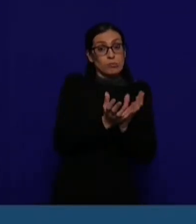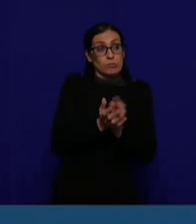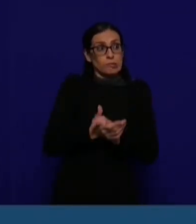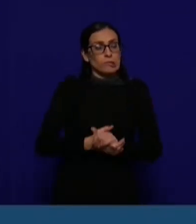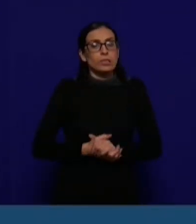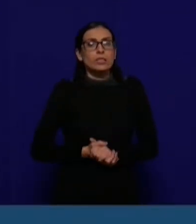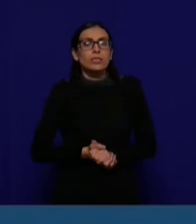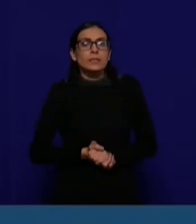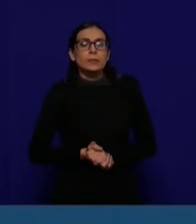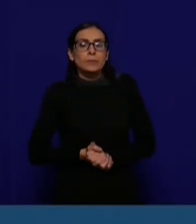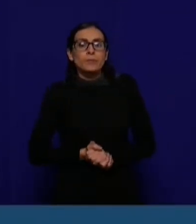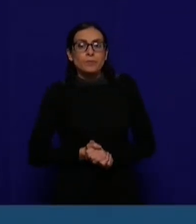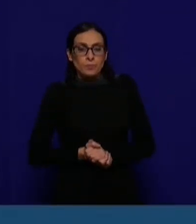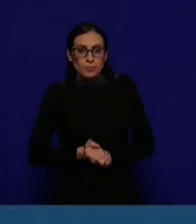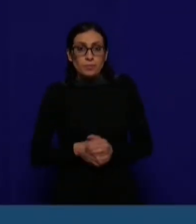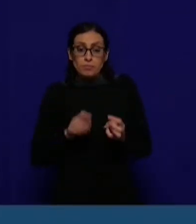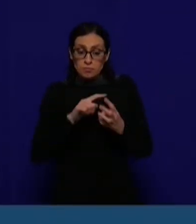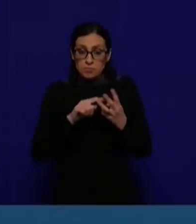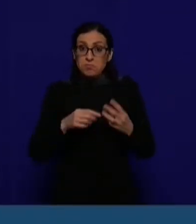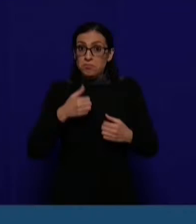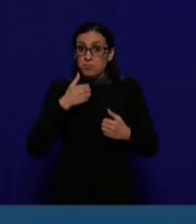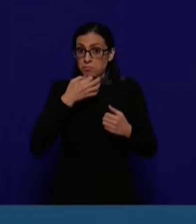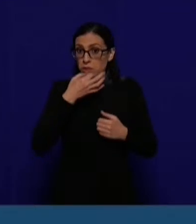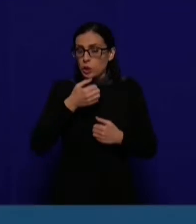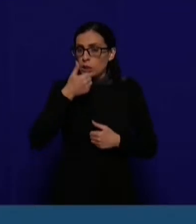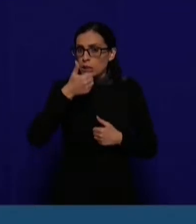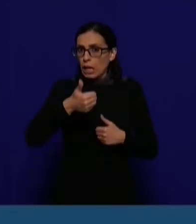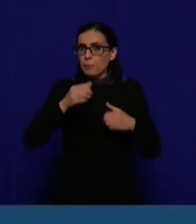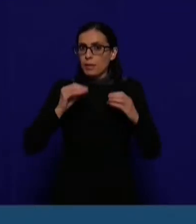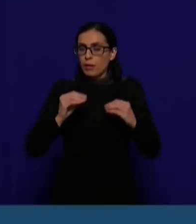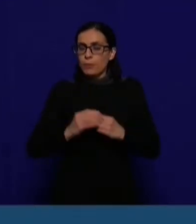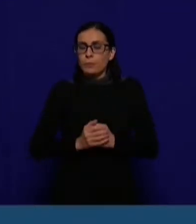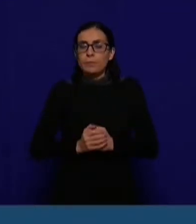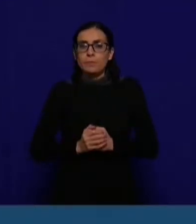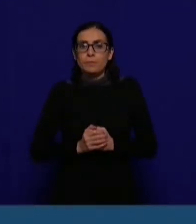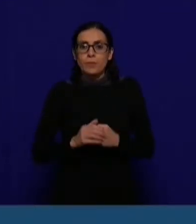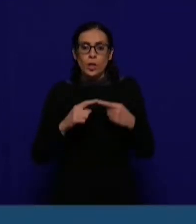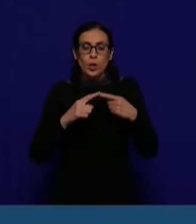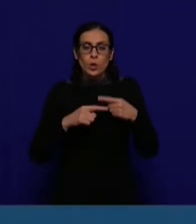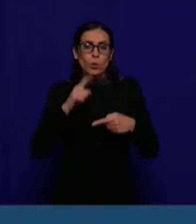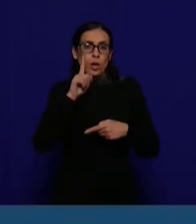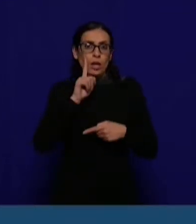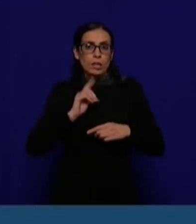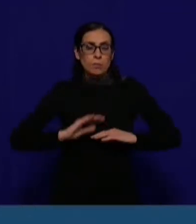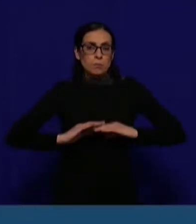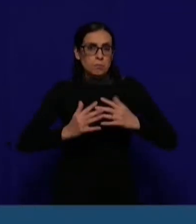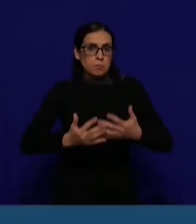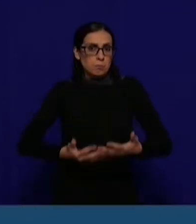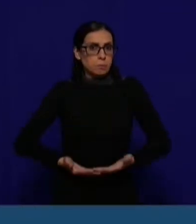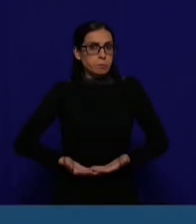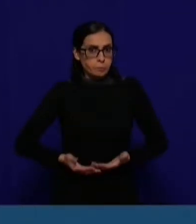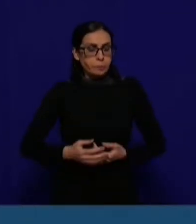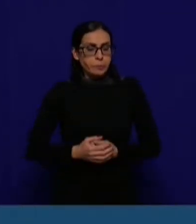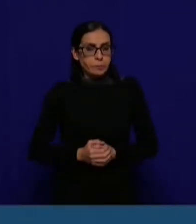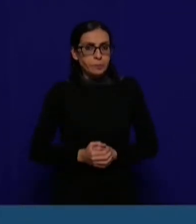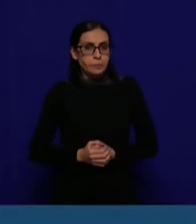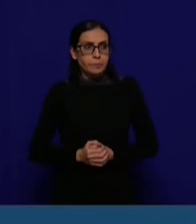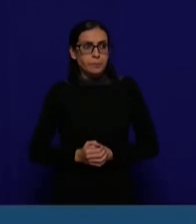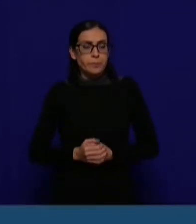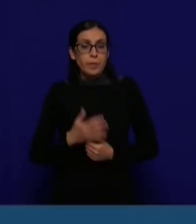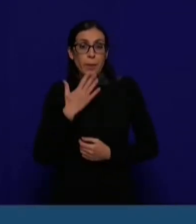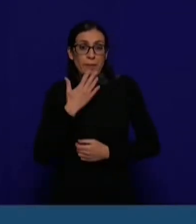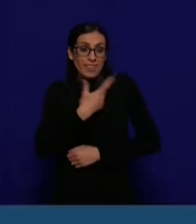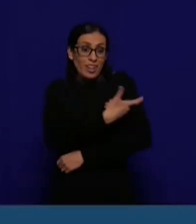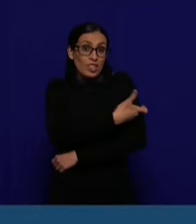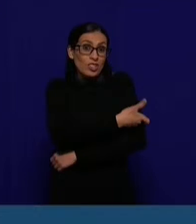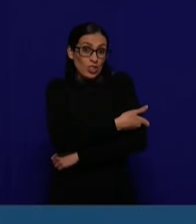Grazzi Kurt, kollha mistoqsijiet li huma importanti ħafna fuq nisa tqal. Meta inti jkunlok tilqim li